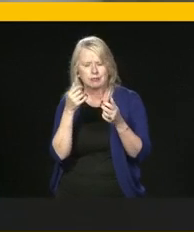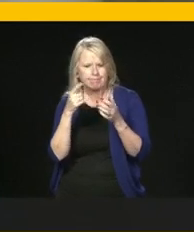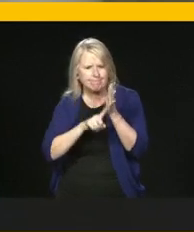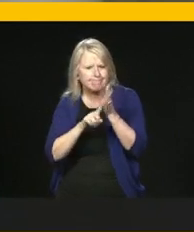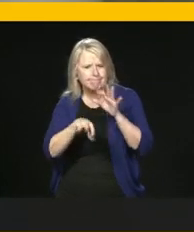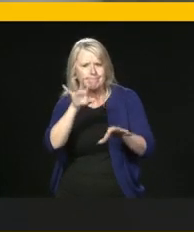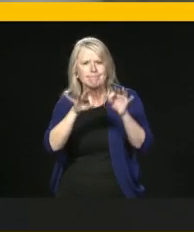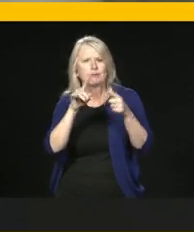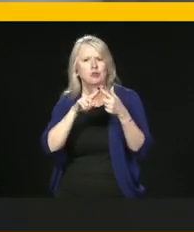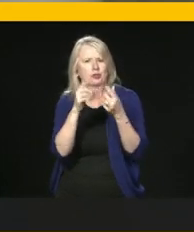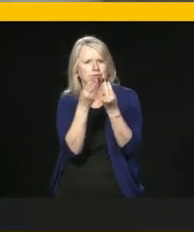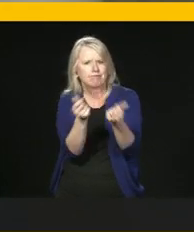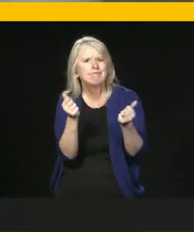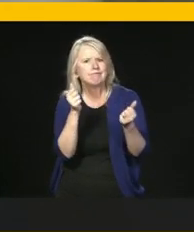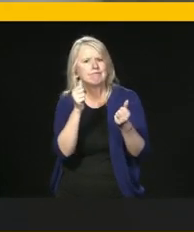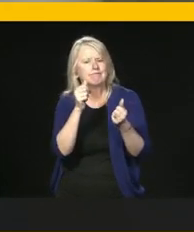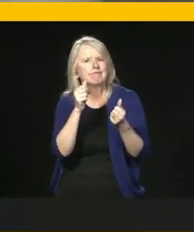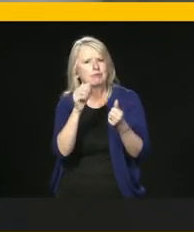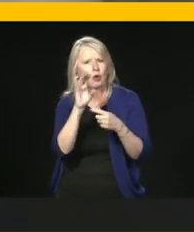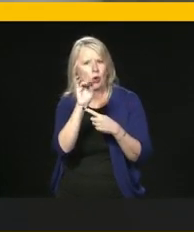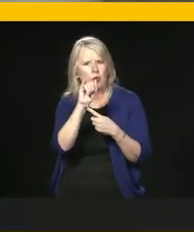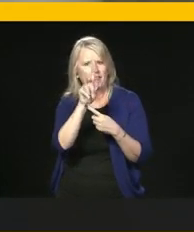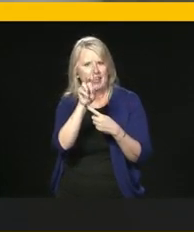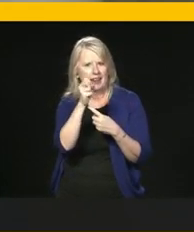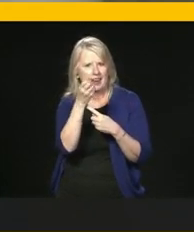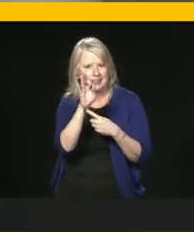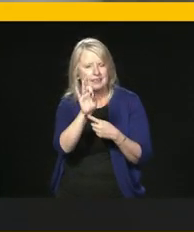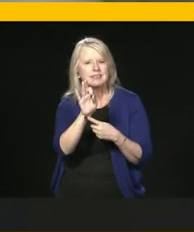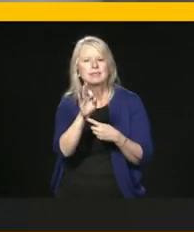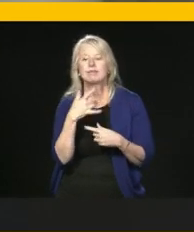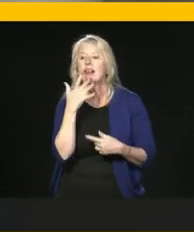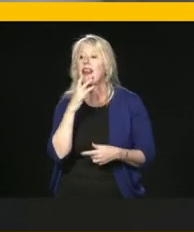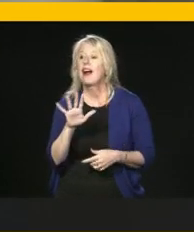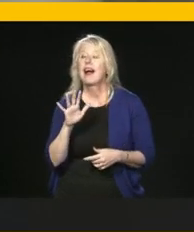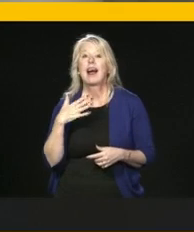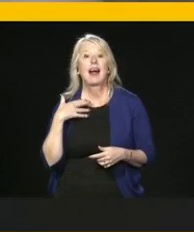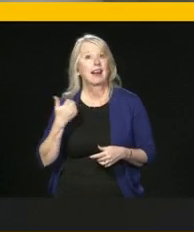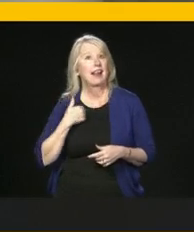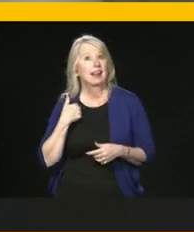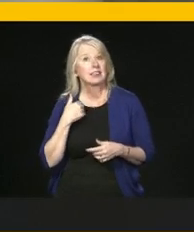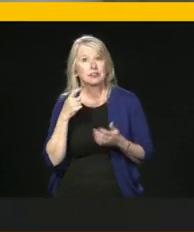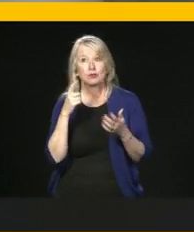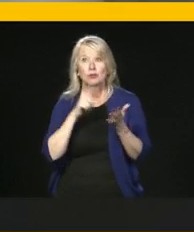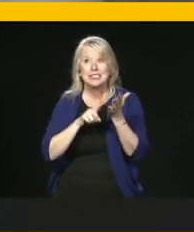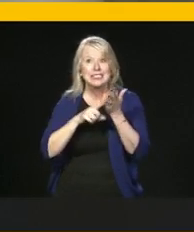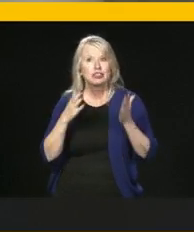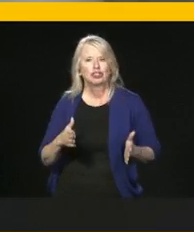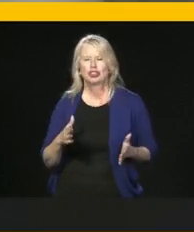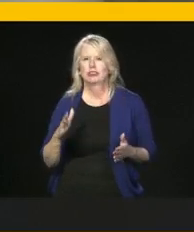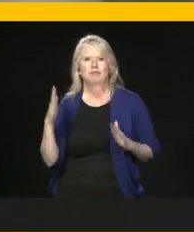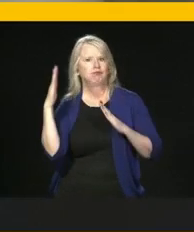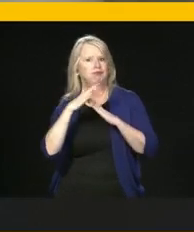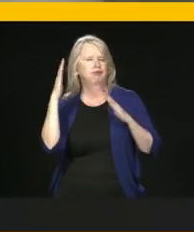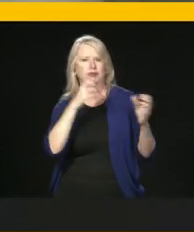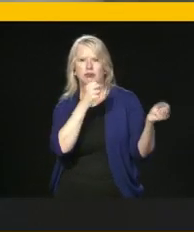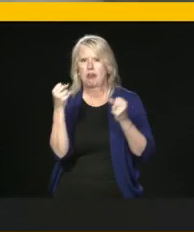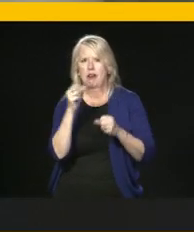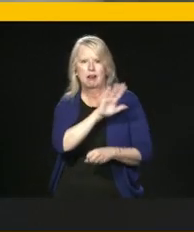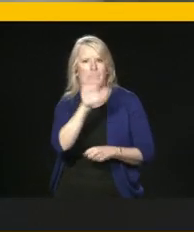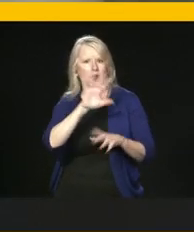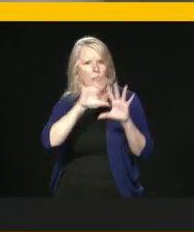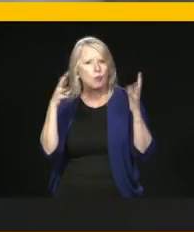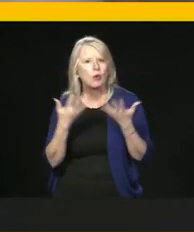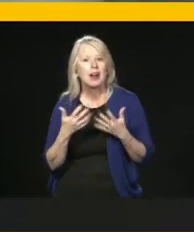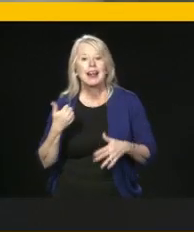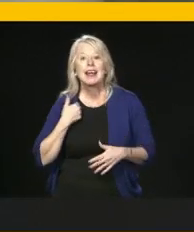Fortunately, our country's research community is amongst the strongest in the world. Canadian labs discovered the Ebola